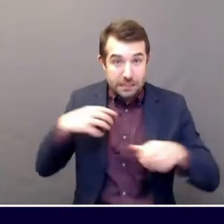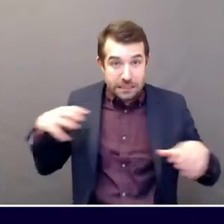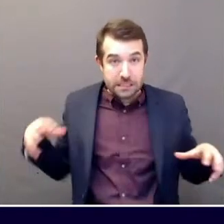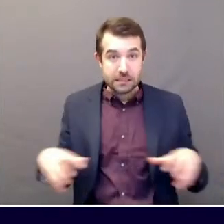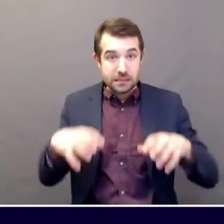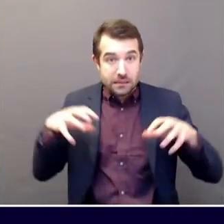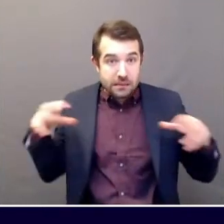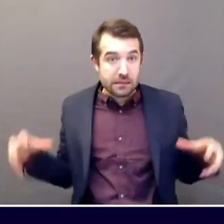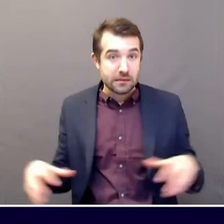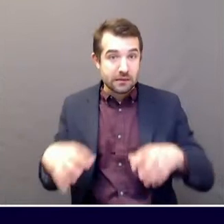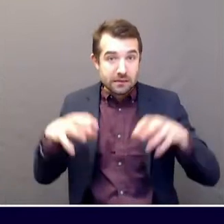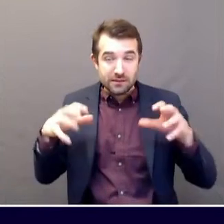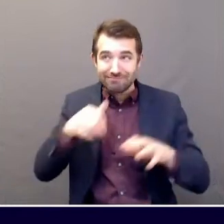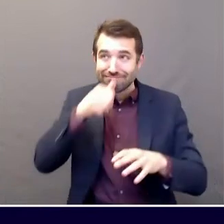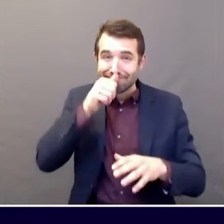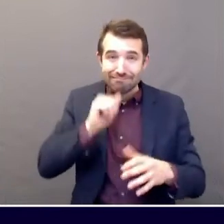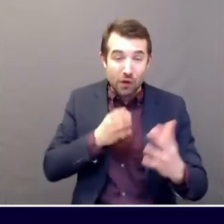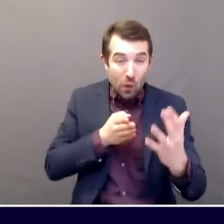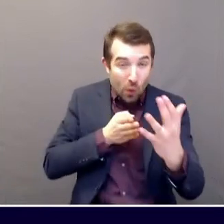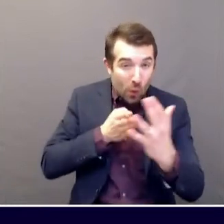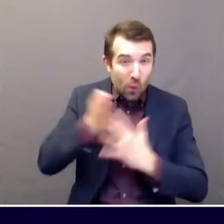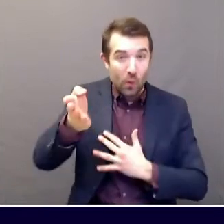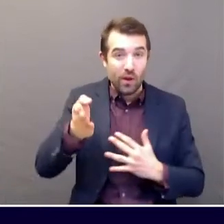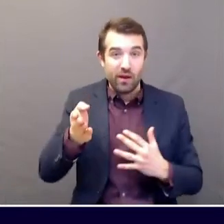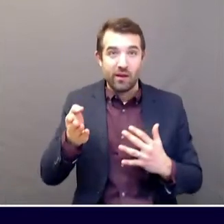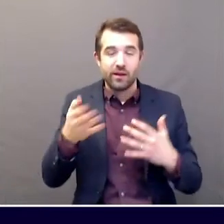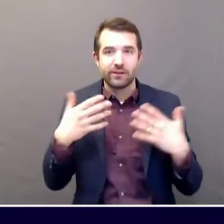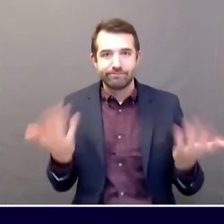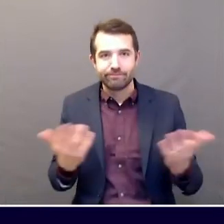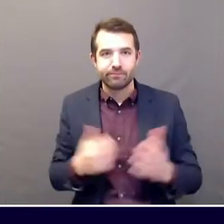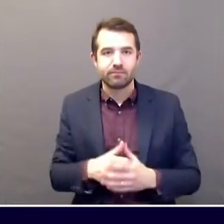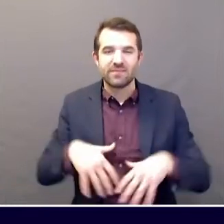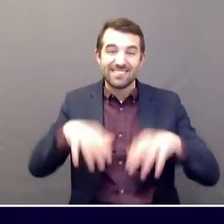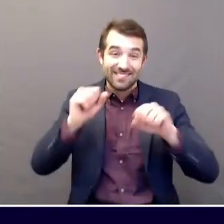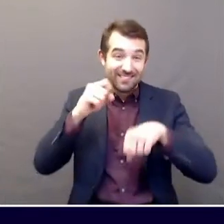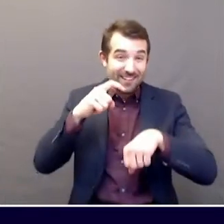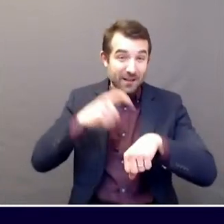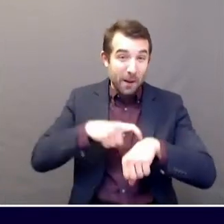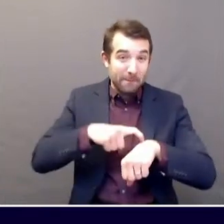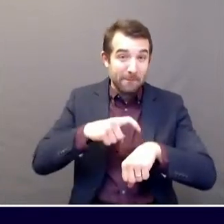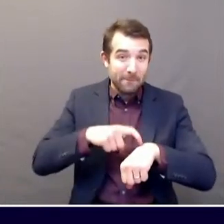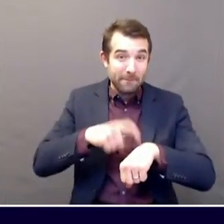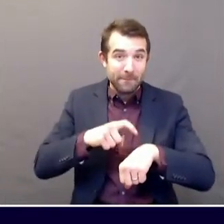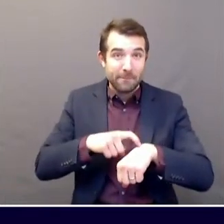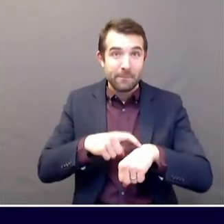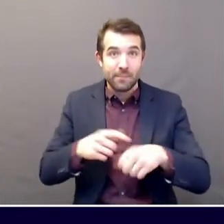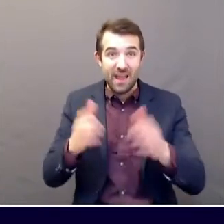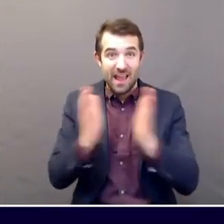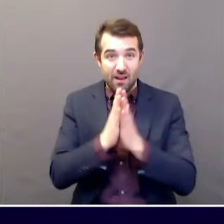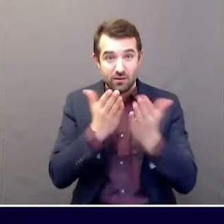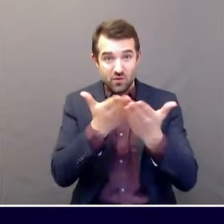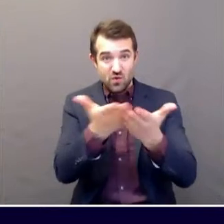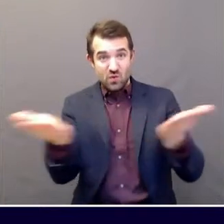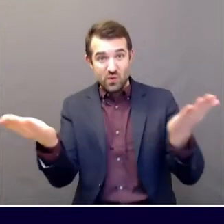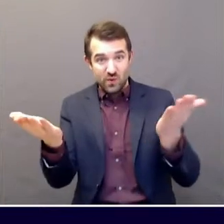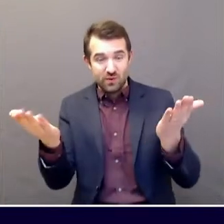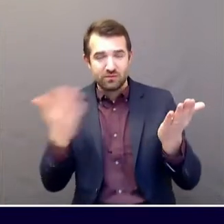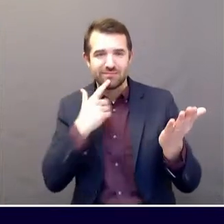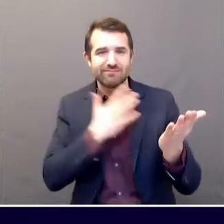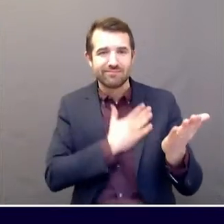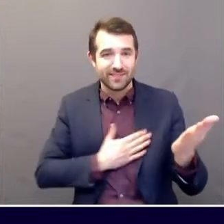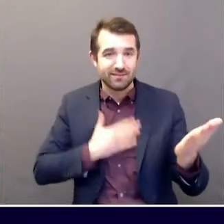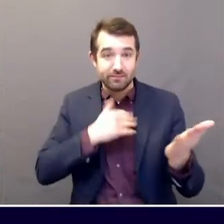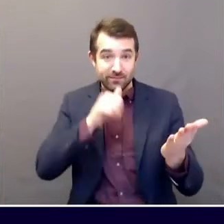It's going to take time. And so the one thing I would ask, and everyone who's watching, is to continue to bear with